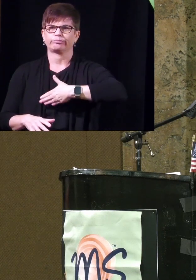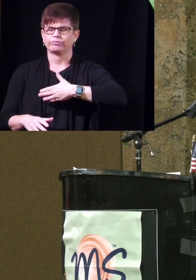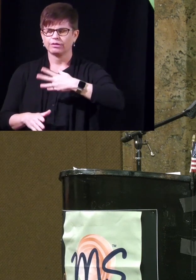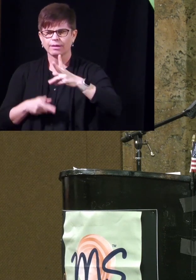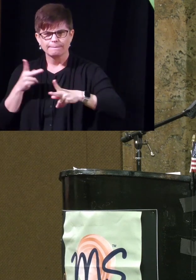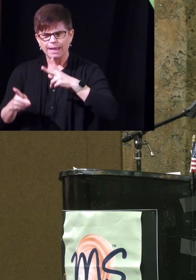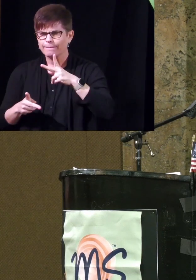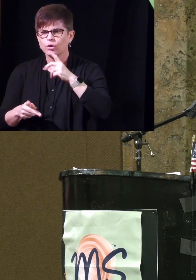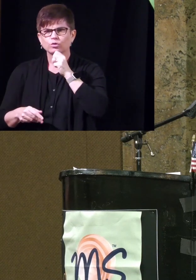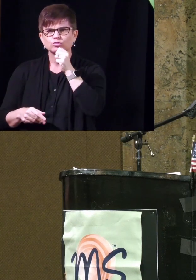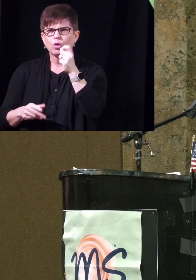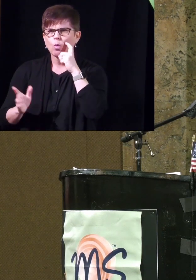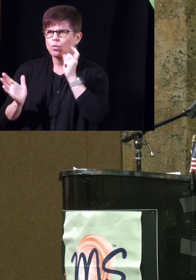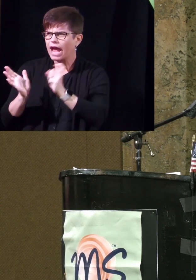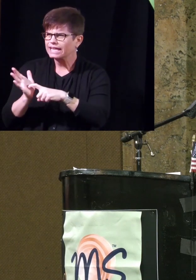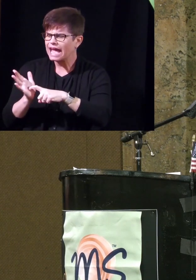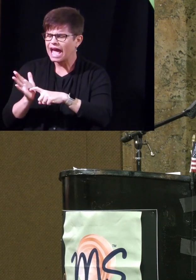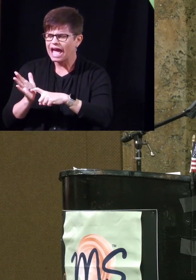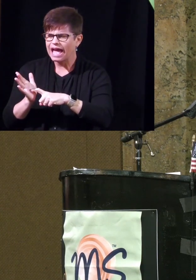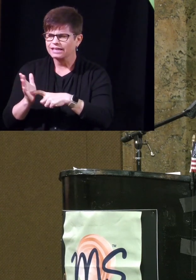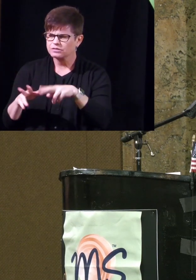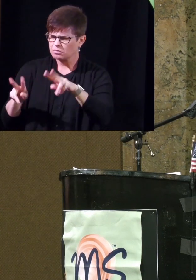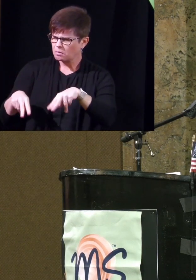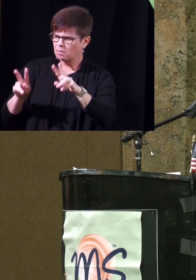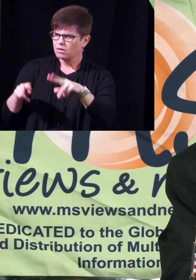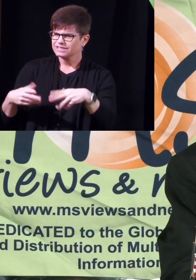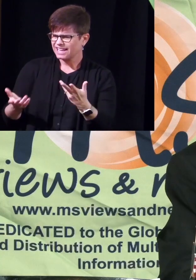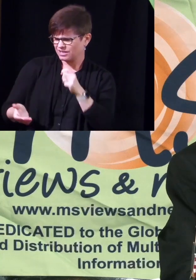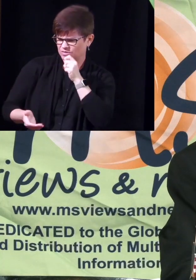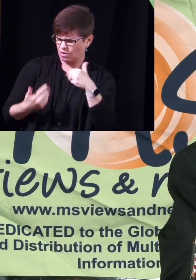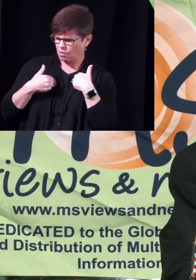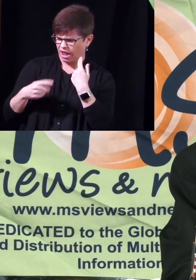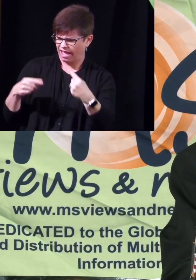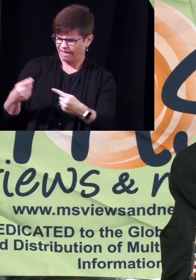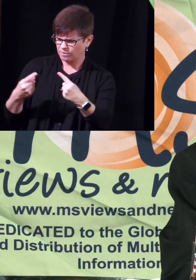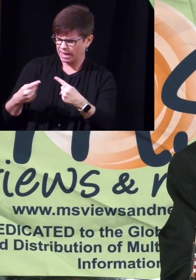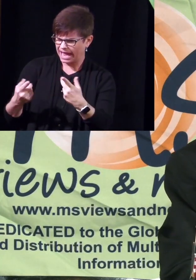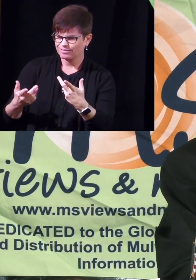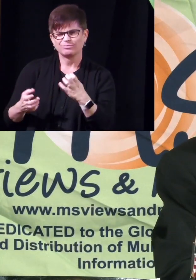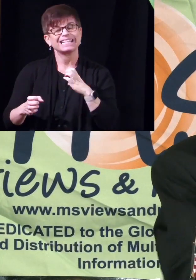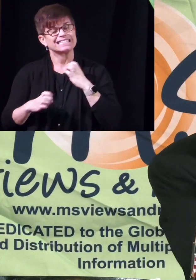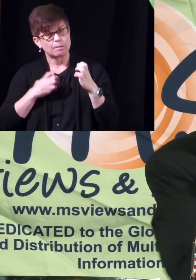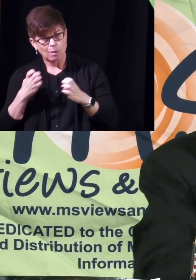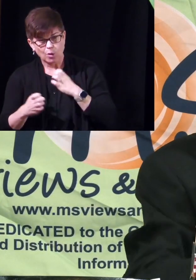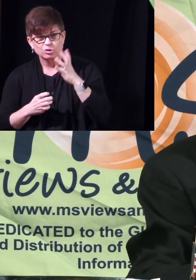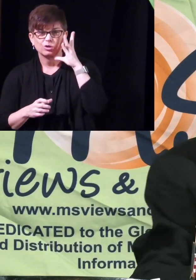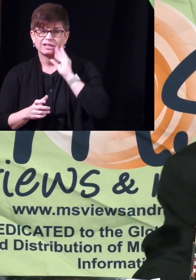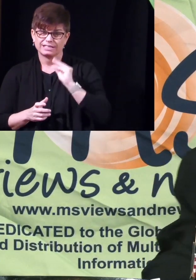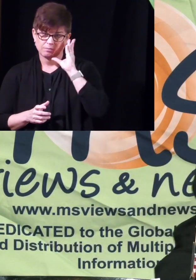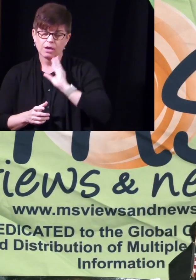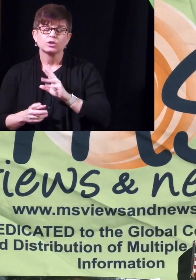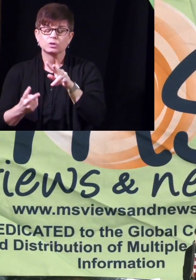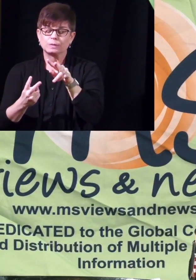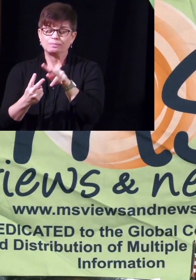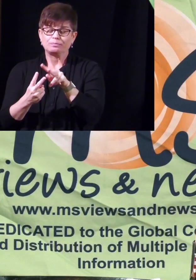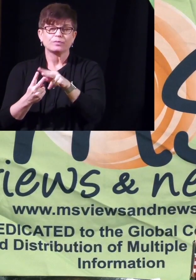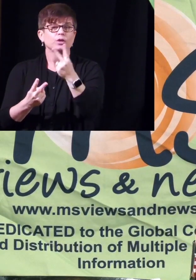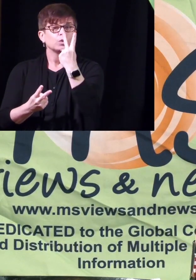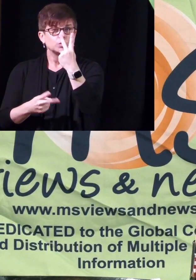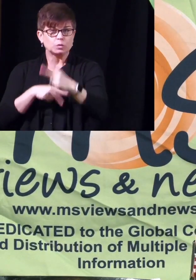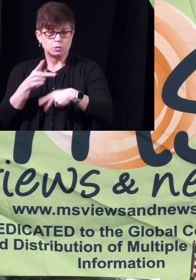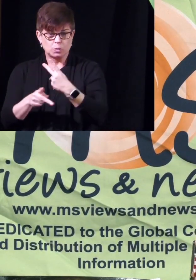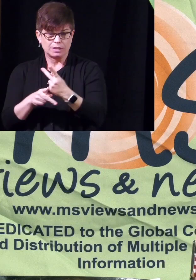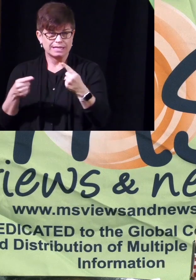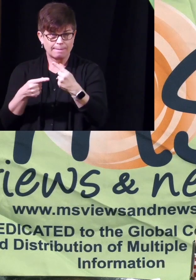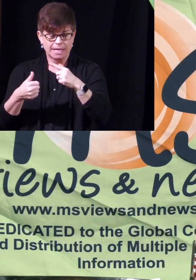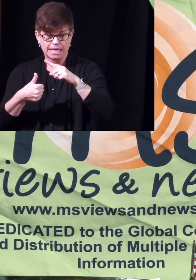have a lot of pain and feel bad, and people may disregard it. So it's an emotional and a sensory experience. And there's two kinds of pain in MS that we're interested in.